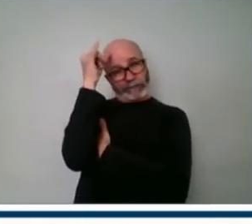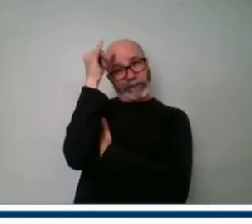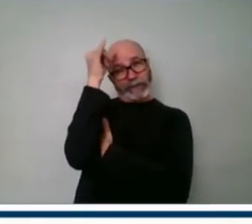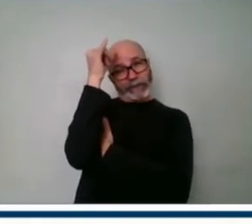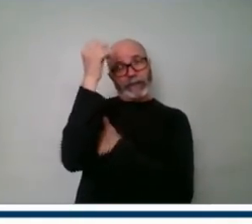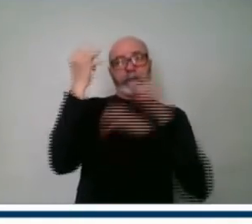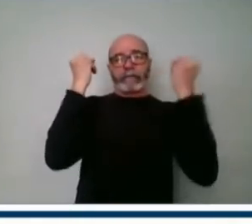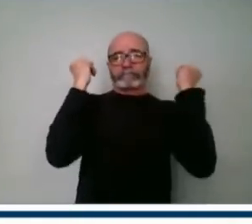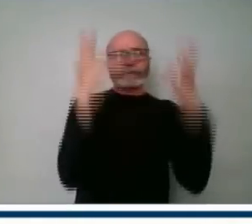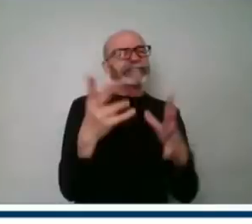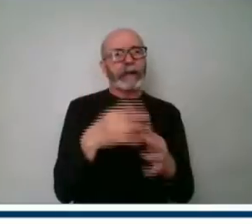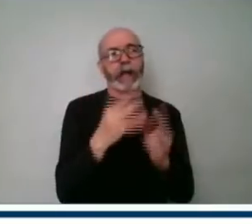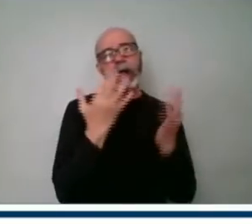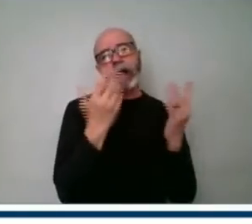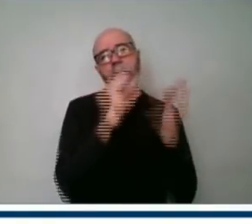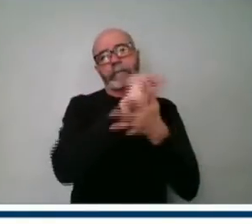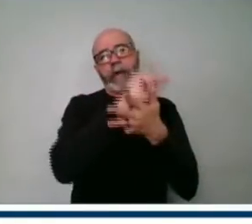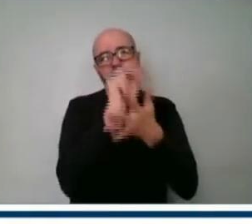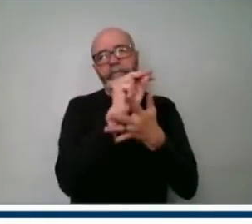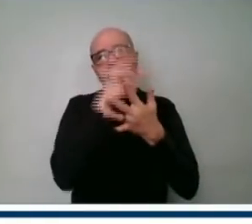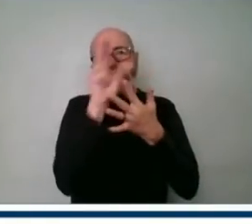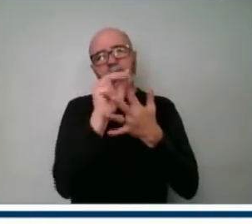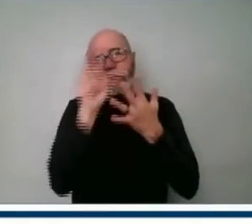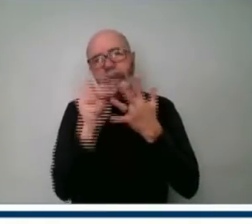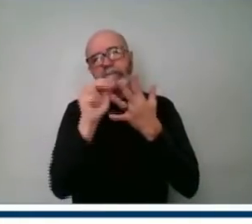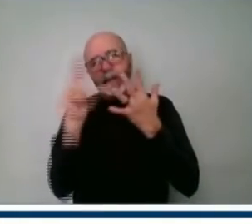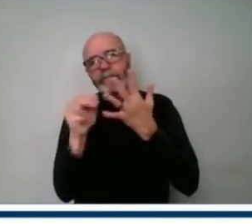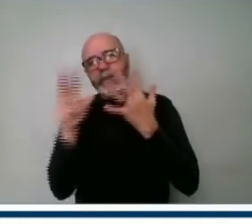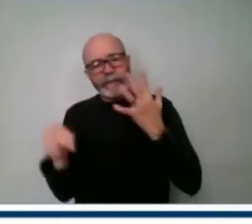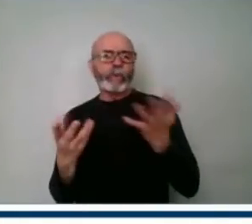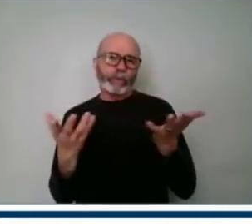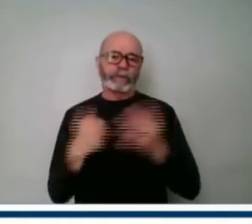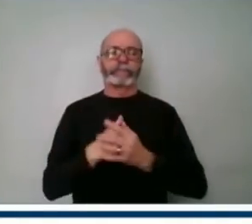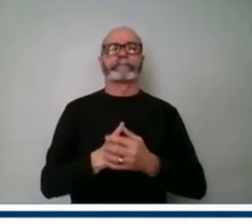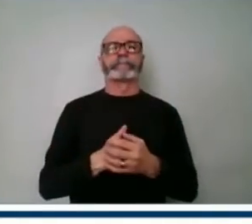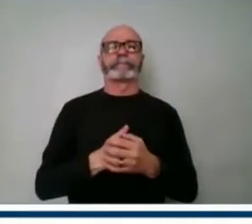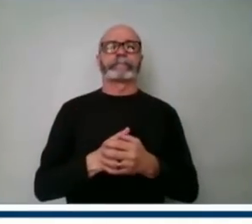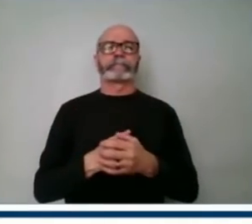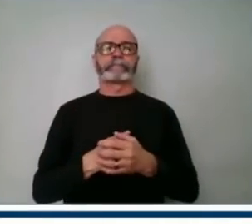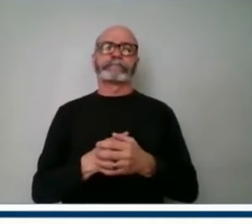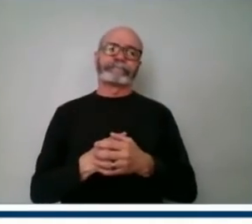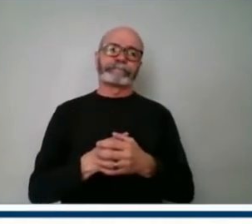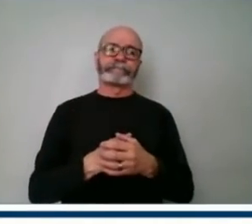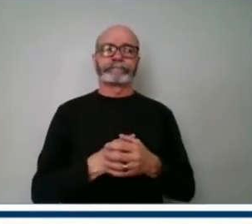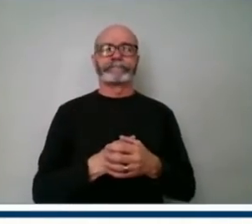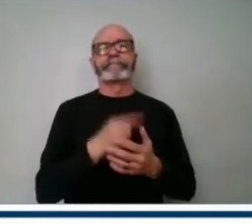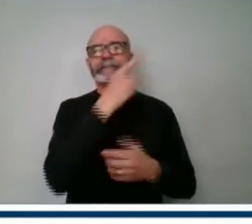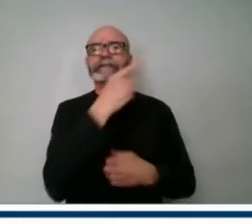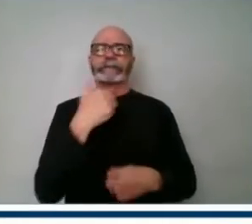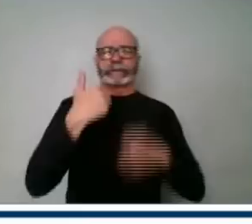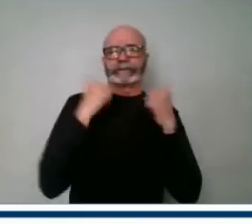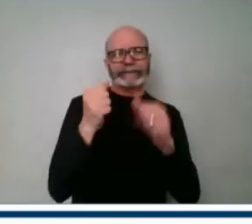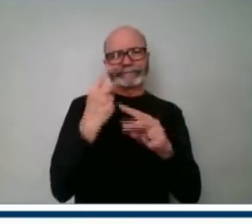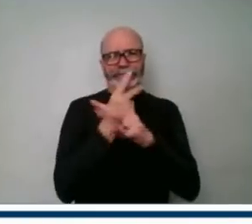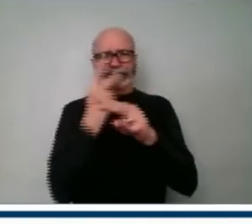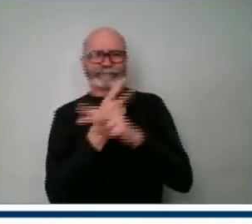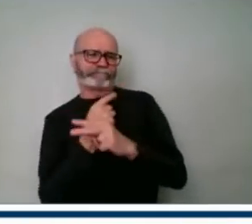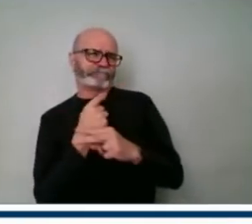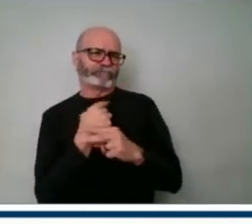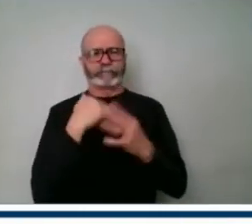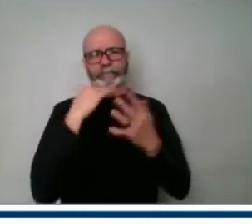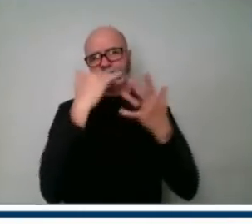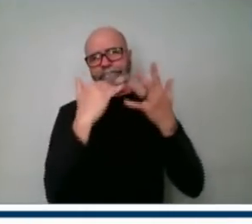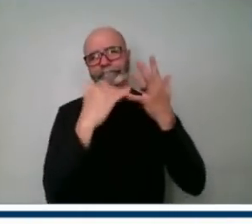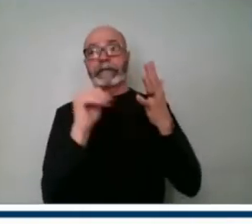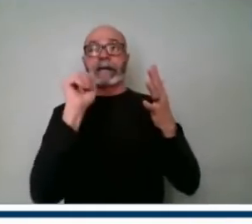be a wait once you're in the queue on the phone line. And we're working, so by the middle of April, we'll be setting up another call center that will have